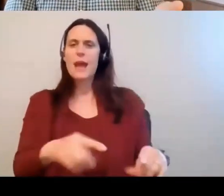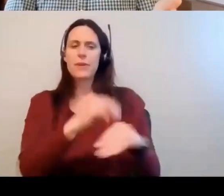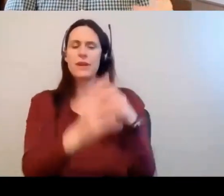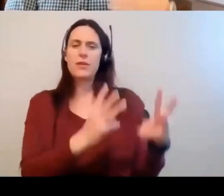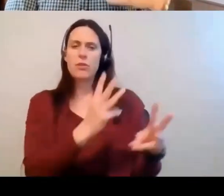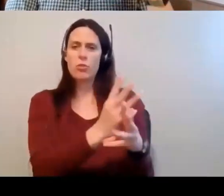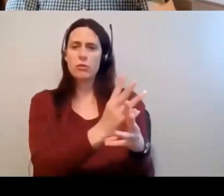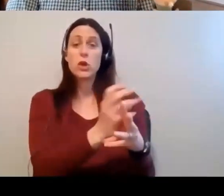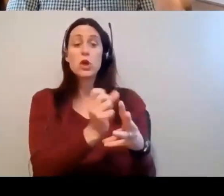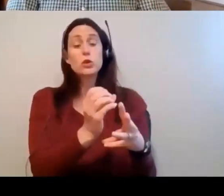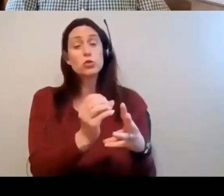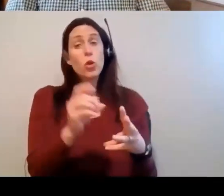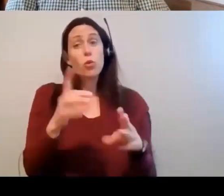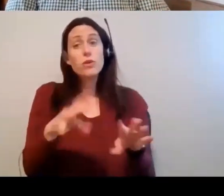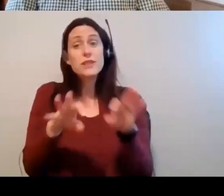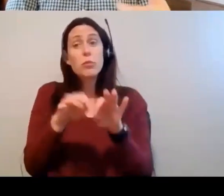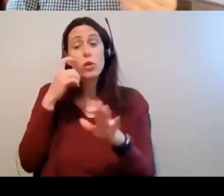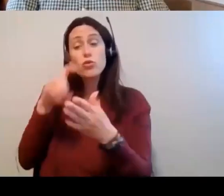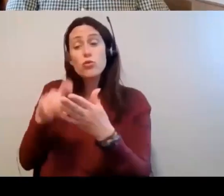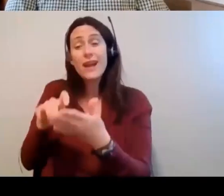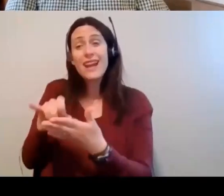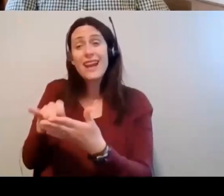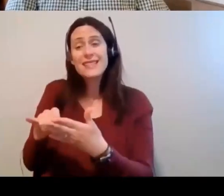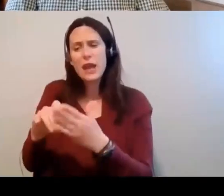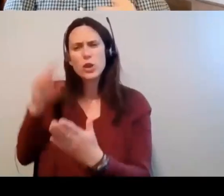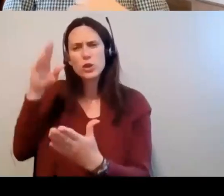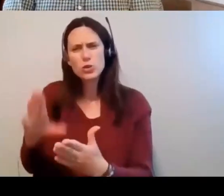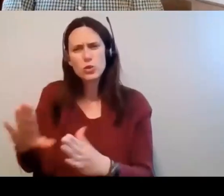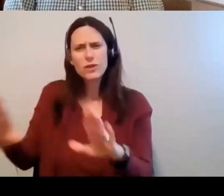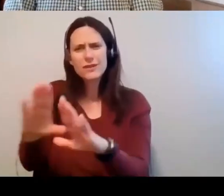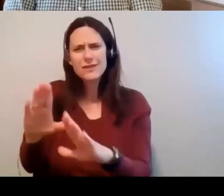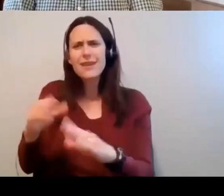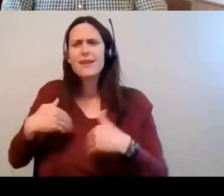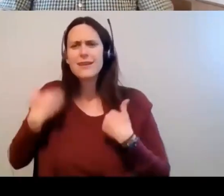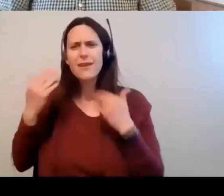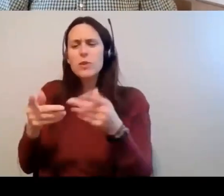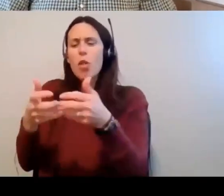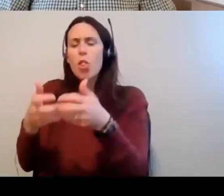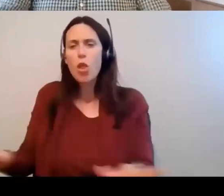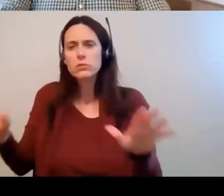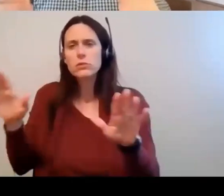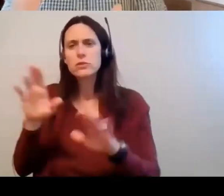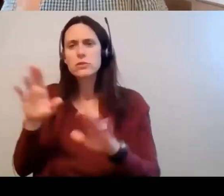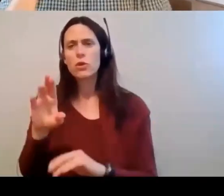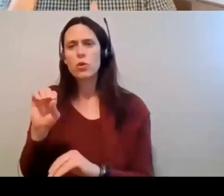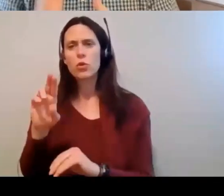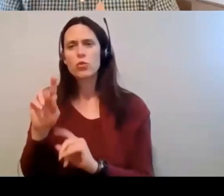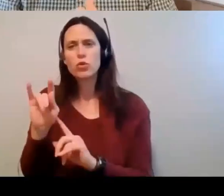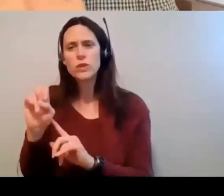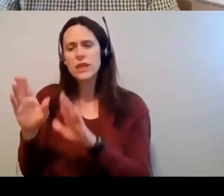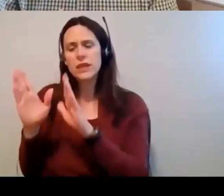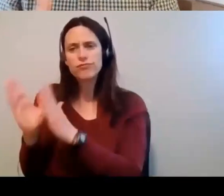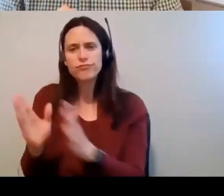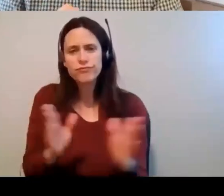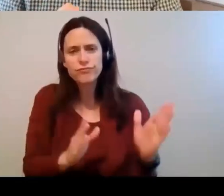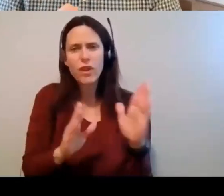to name for them that they've lost their routine and their familiarity. What that looks like is folks who are working, their